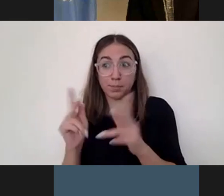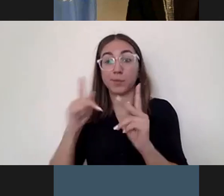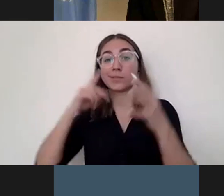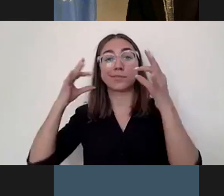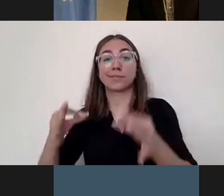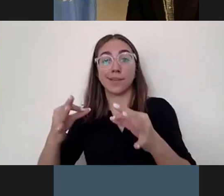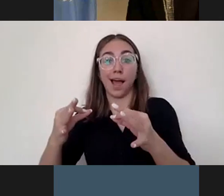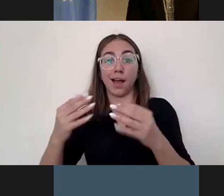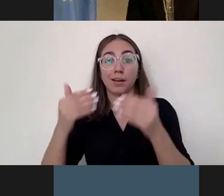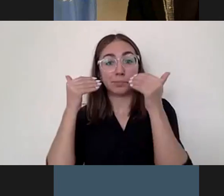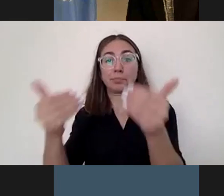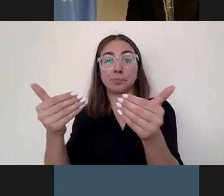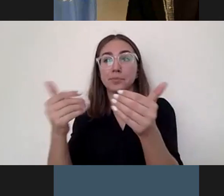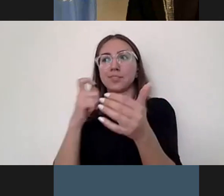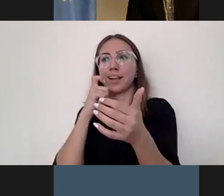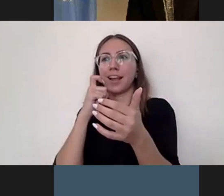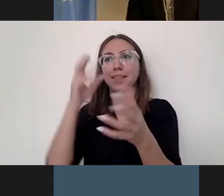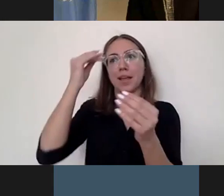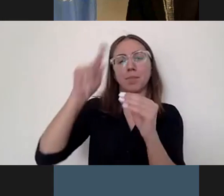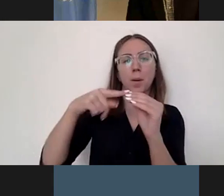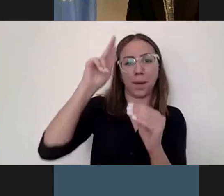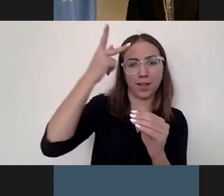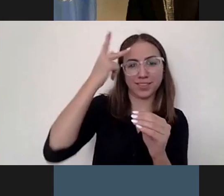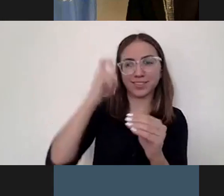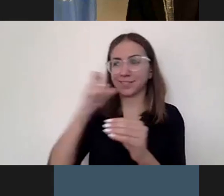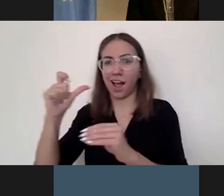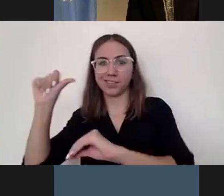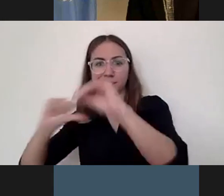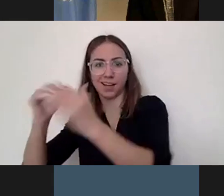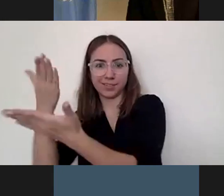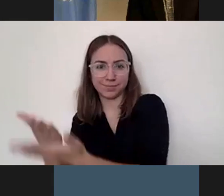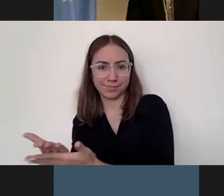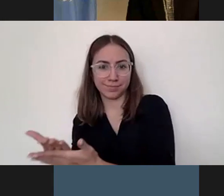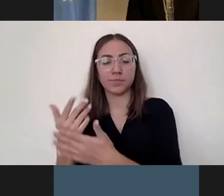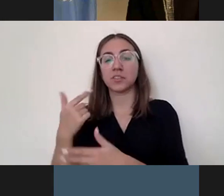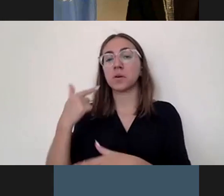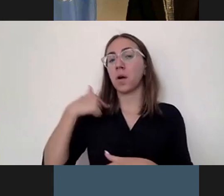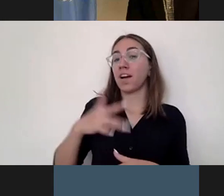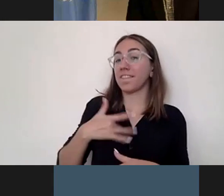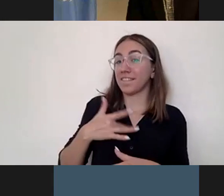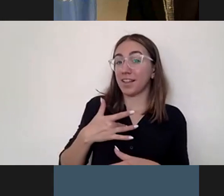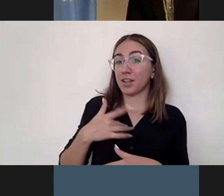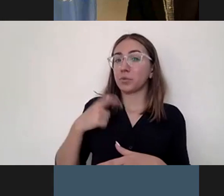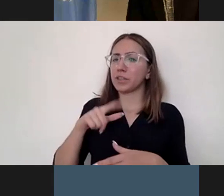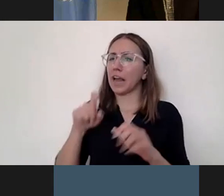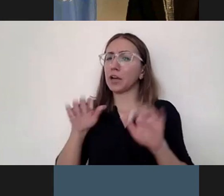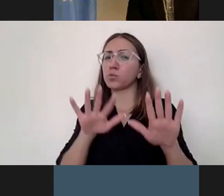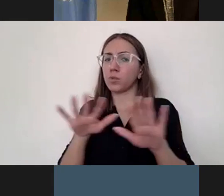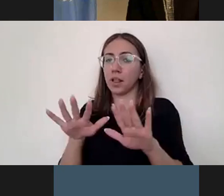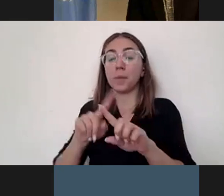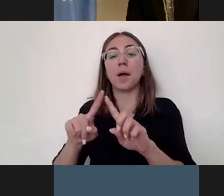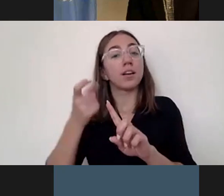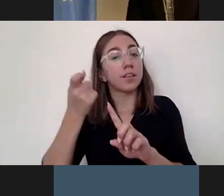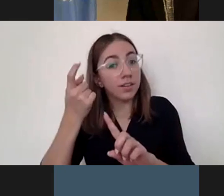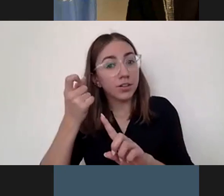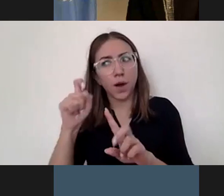on science, but based on politics. Based on the numbers I see here, I think it is time to start relaxing. But again, you have to be very, very